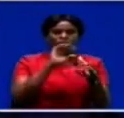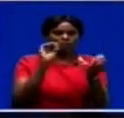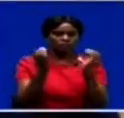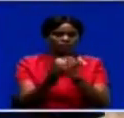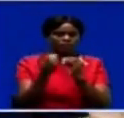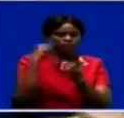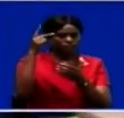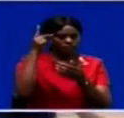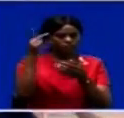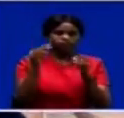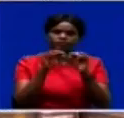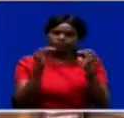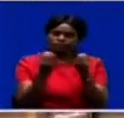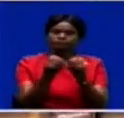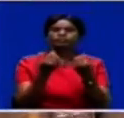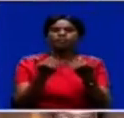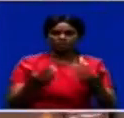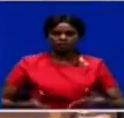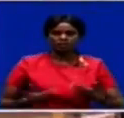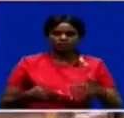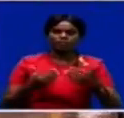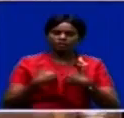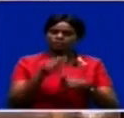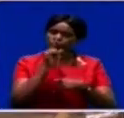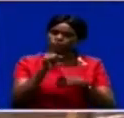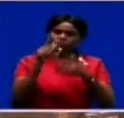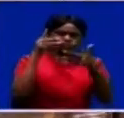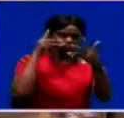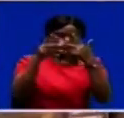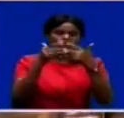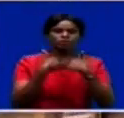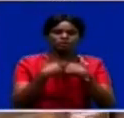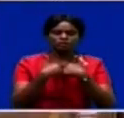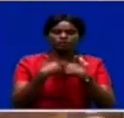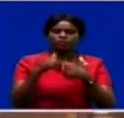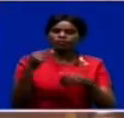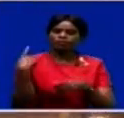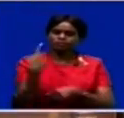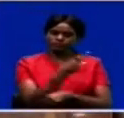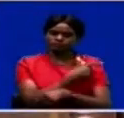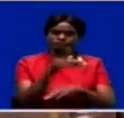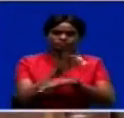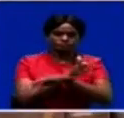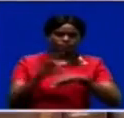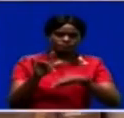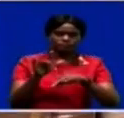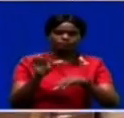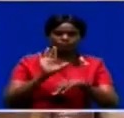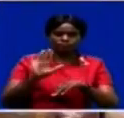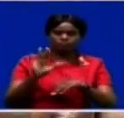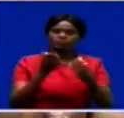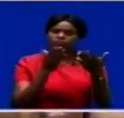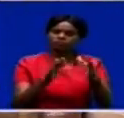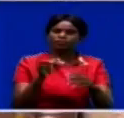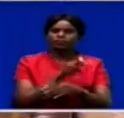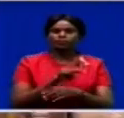opposition party is satisfied with the process, which has proved to be transparent. The Sesheke parliamentary seat fell vacant following the death